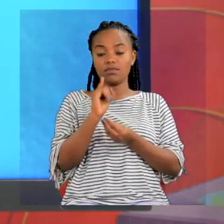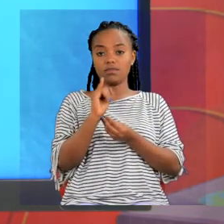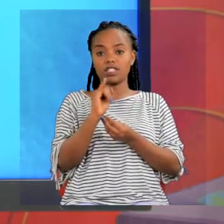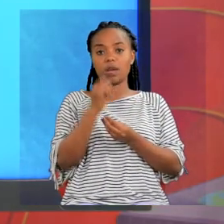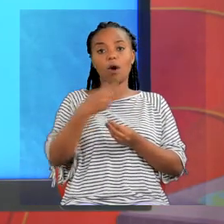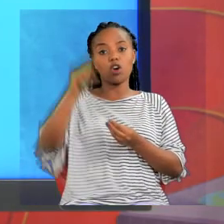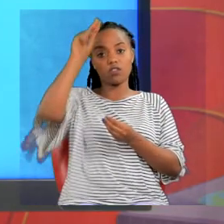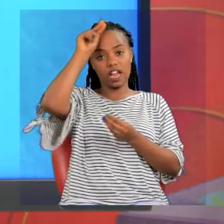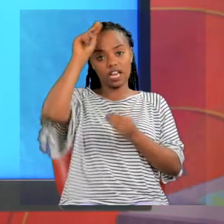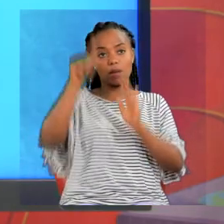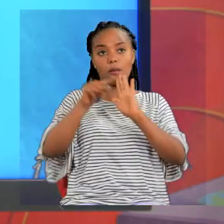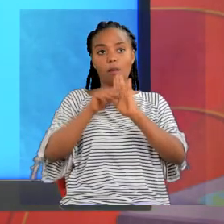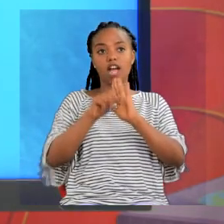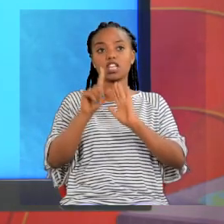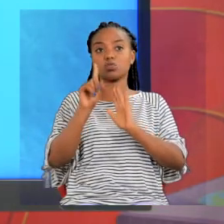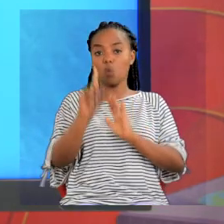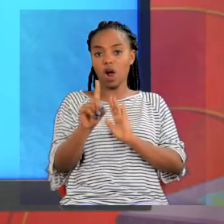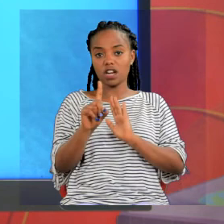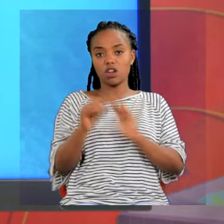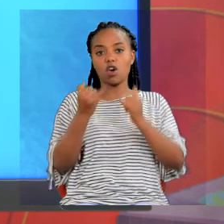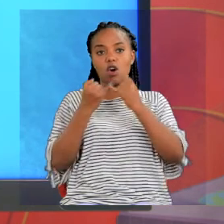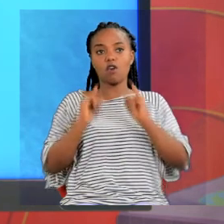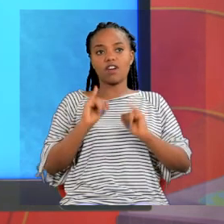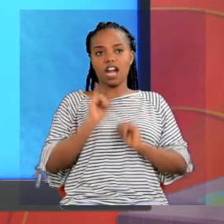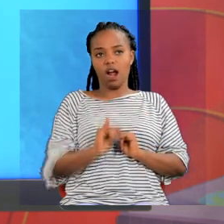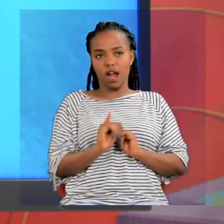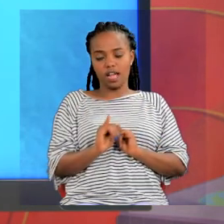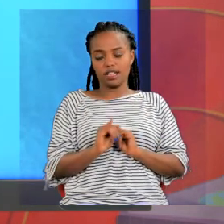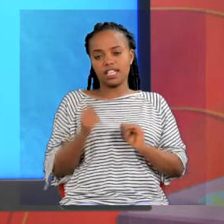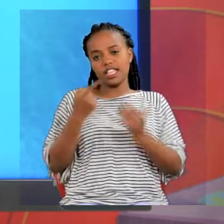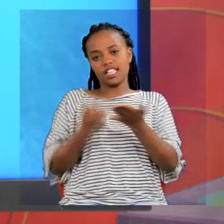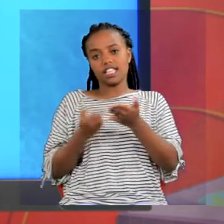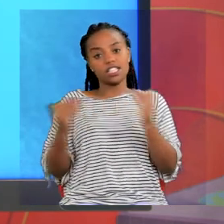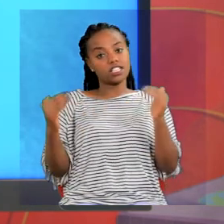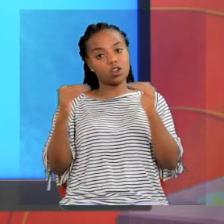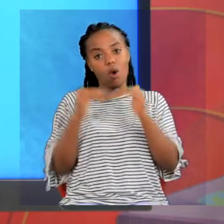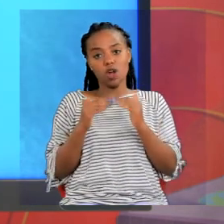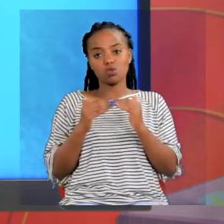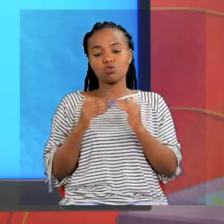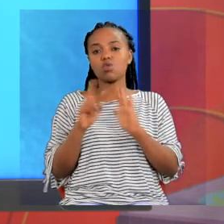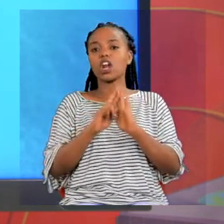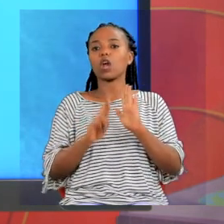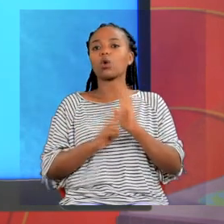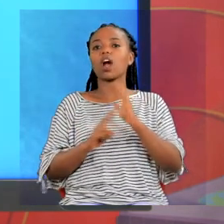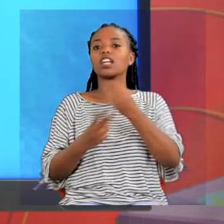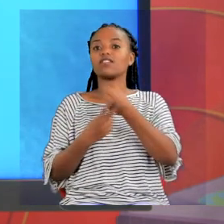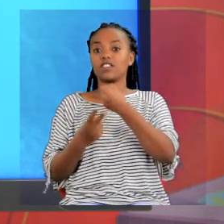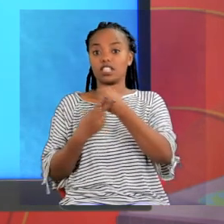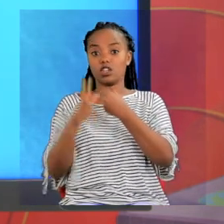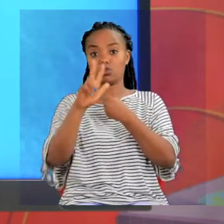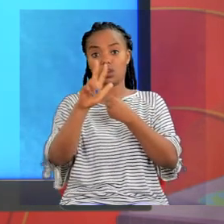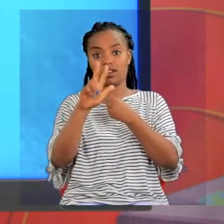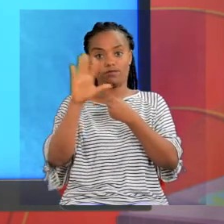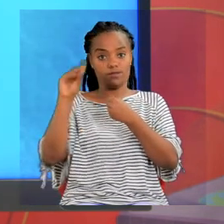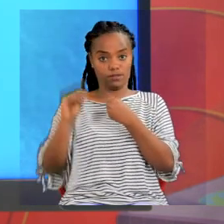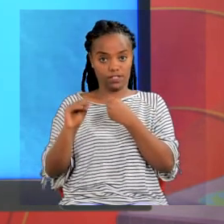the power of n minus 1 over I. So this is equal to the regular deposit is